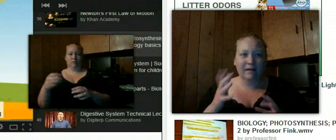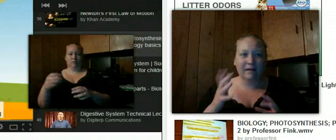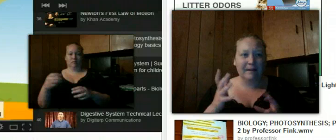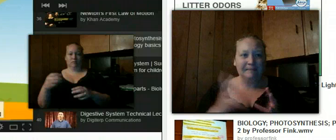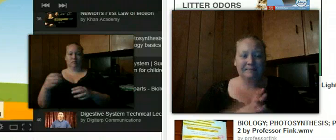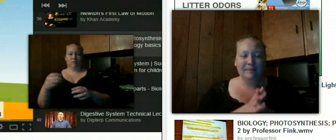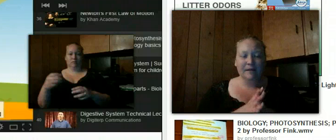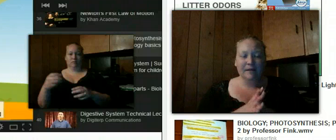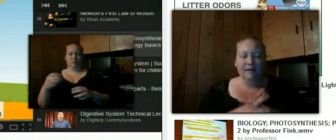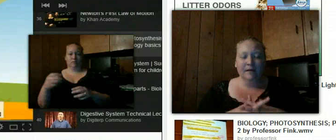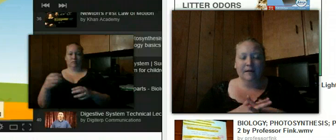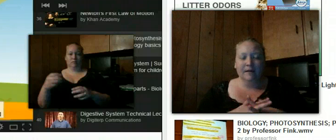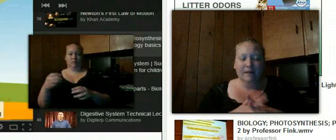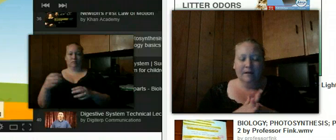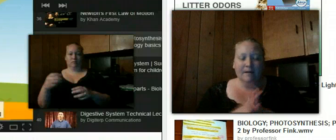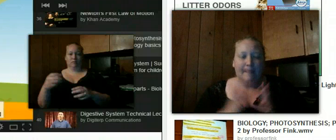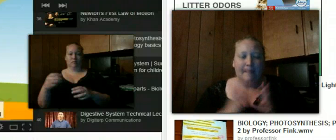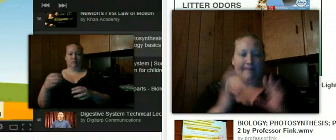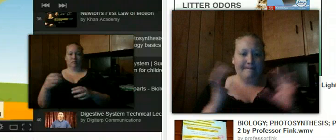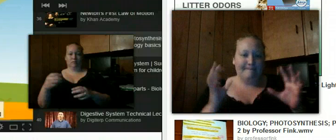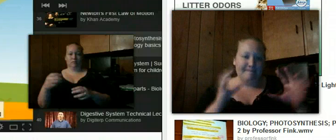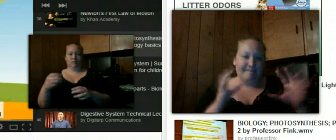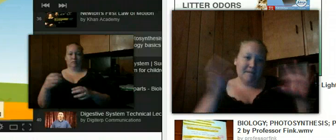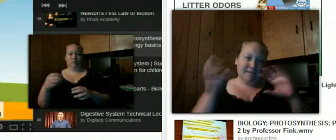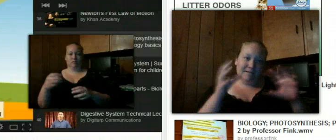it's all